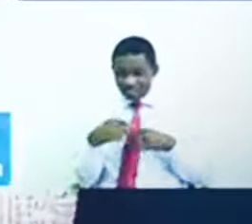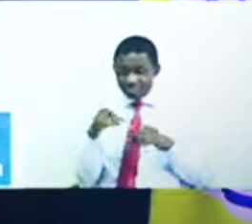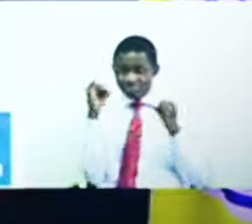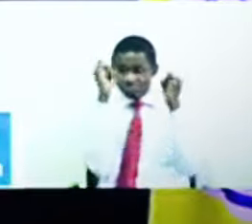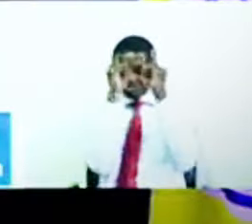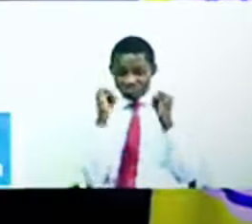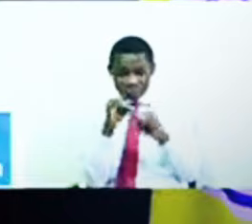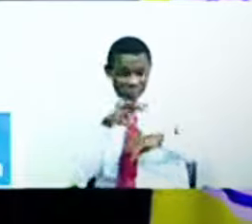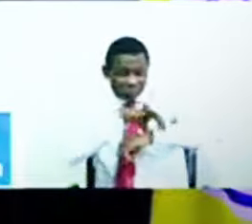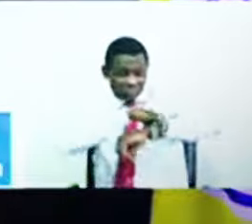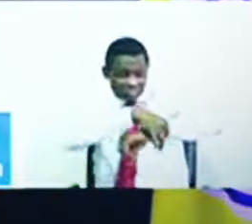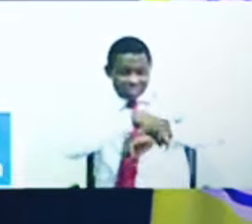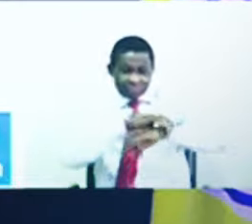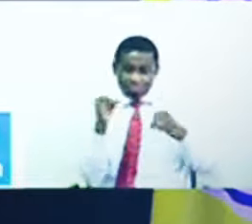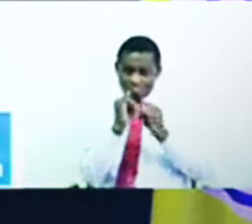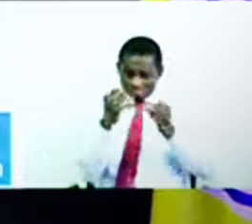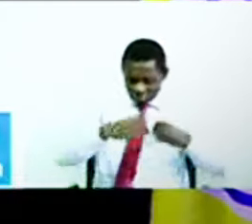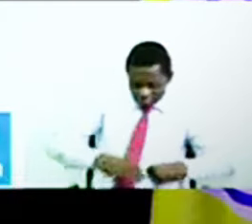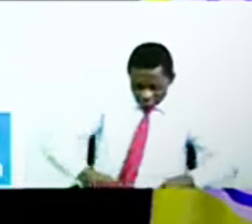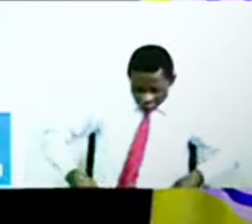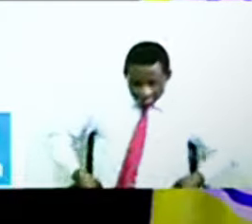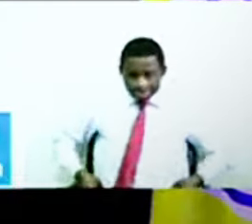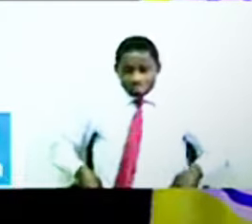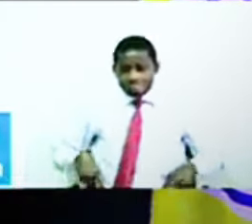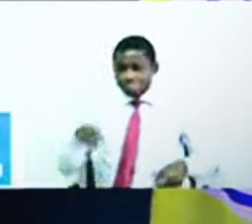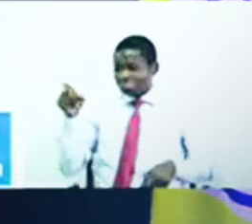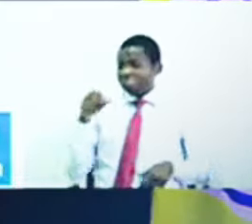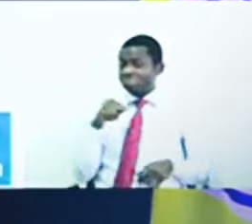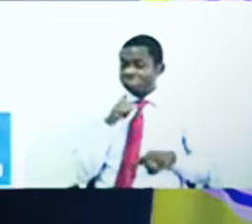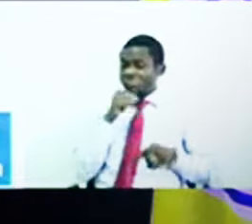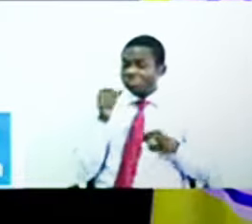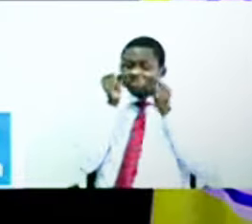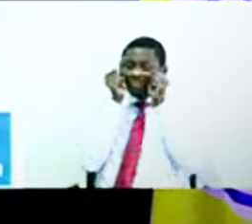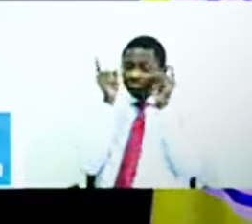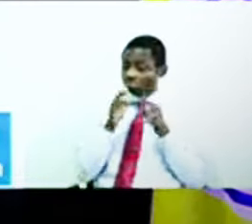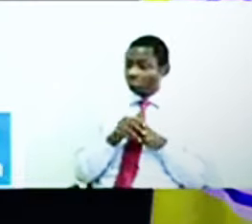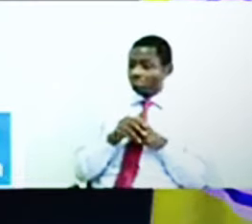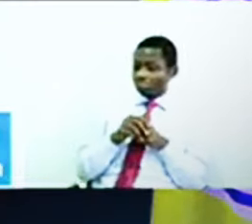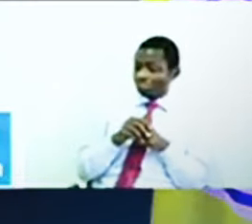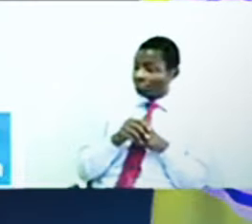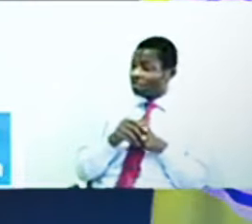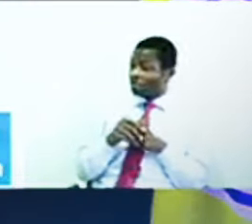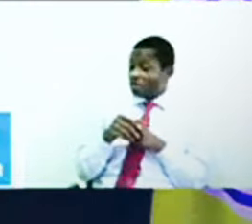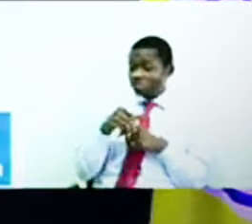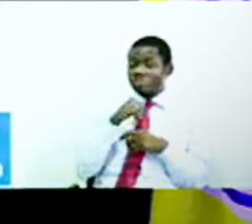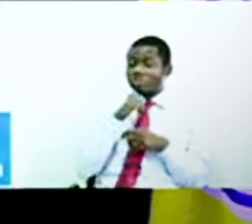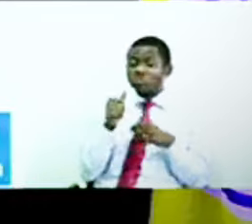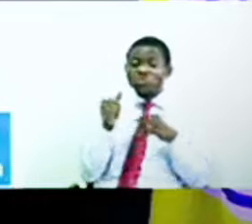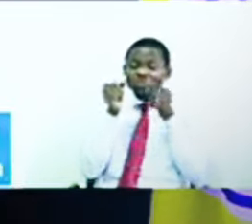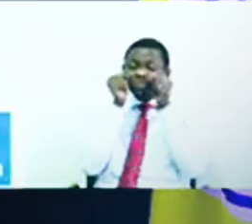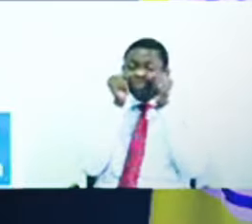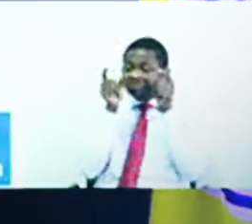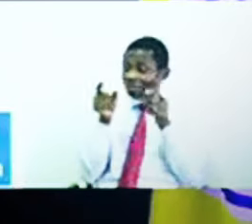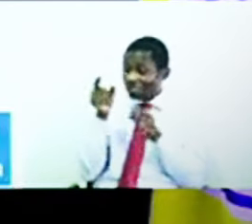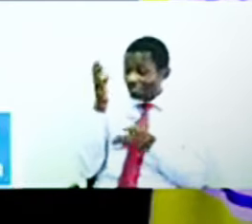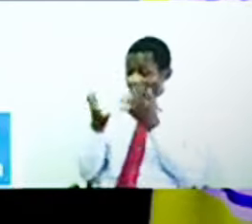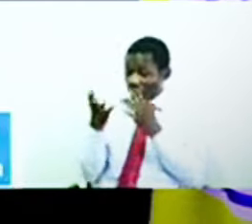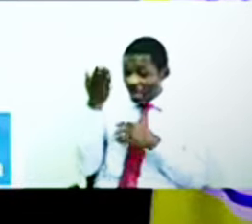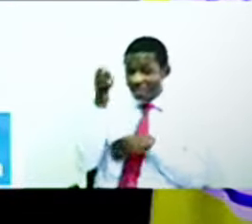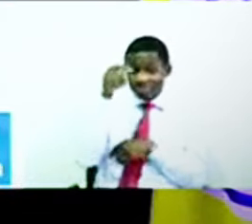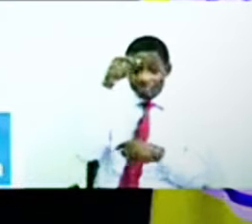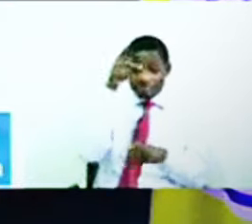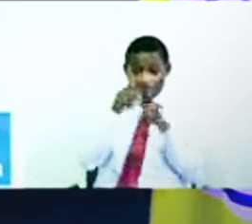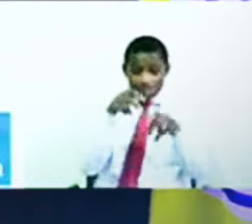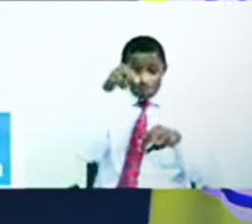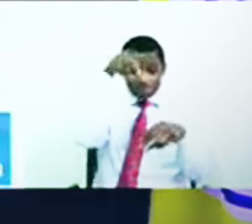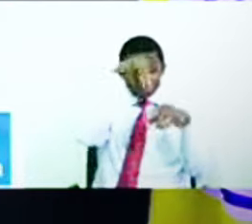that someone is born again, but on 31st night he will still go back to the village, to the shrine. Enye mo wan se obi a ya wo ne foforo na